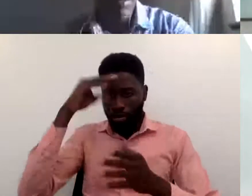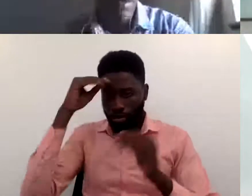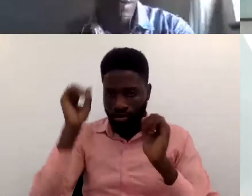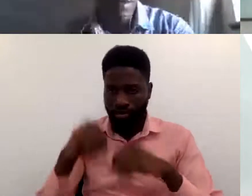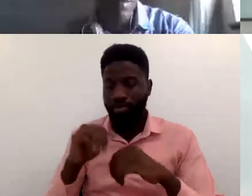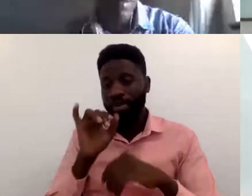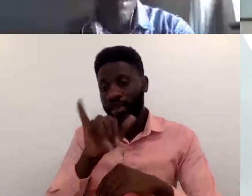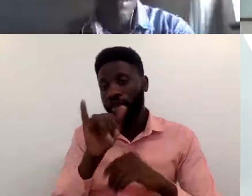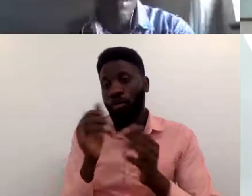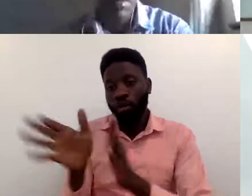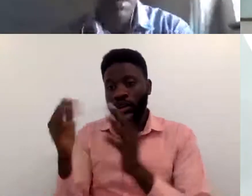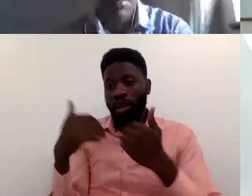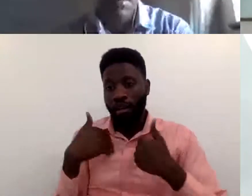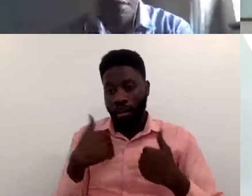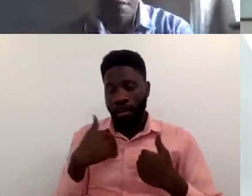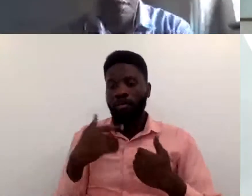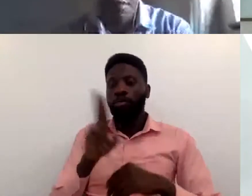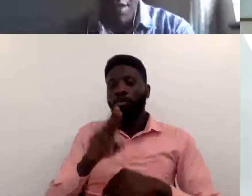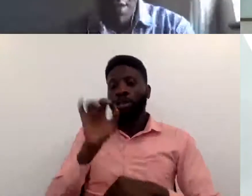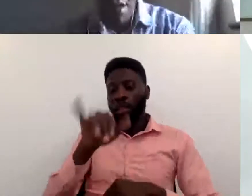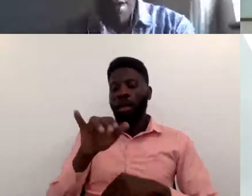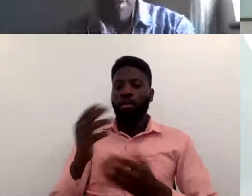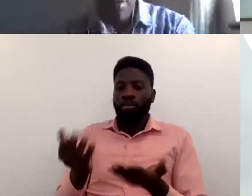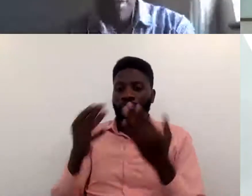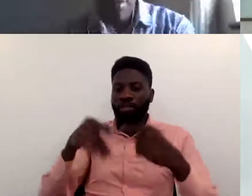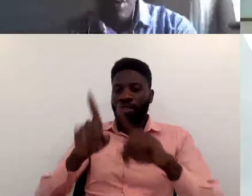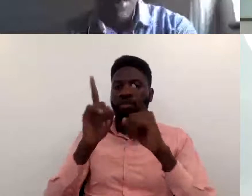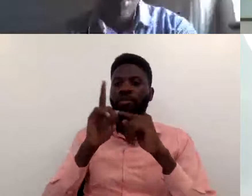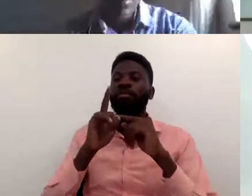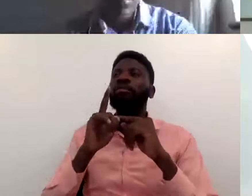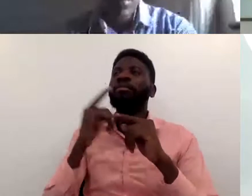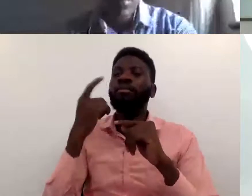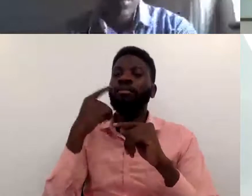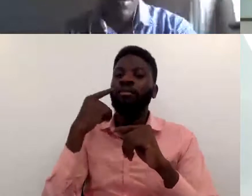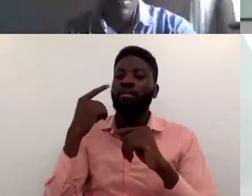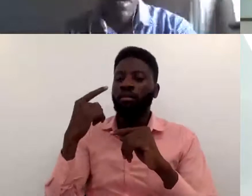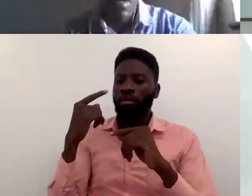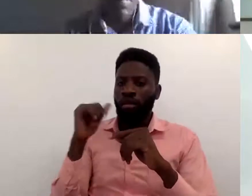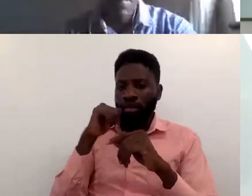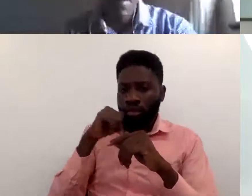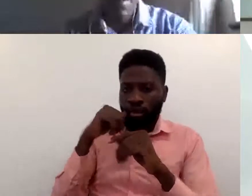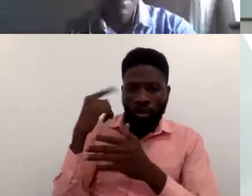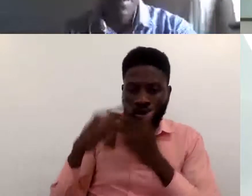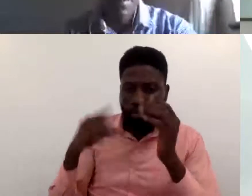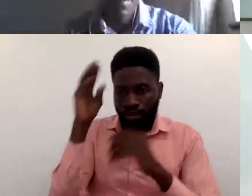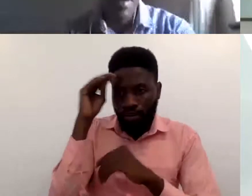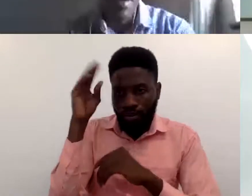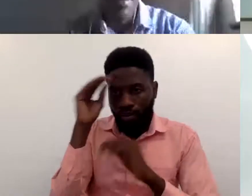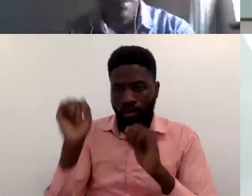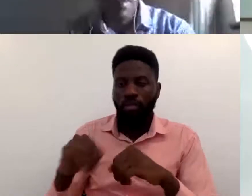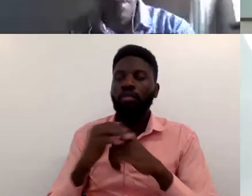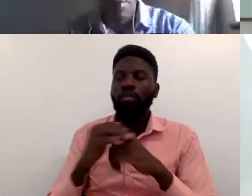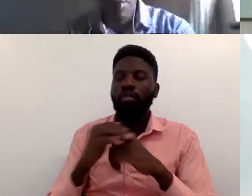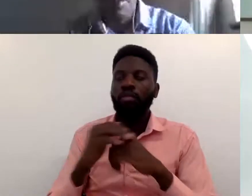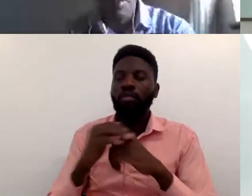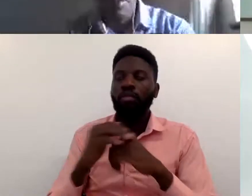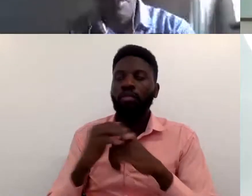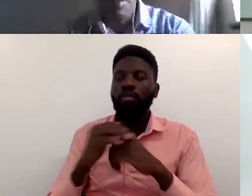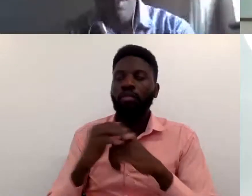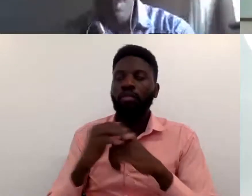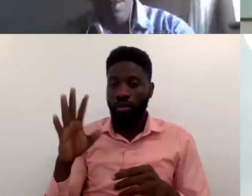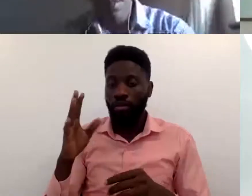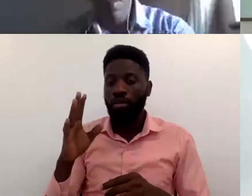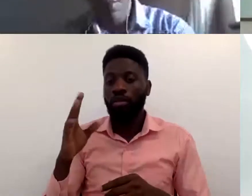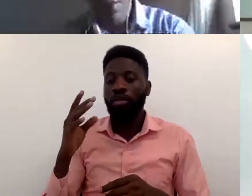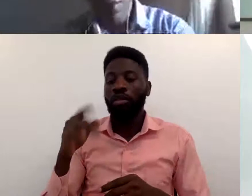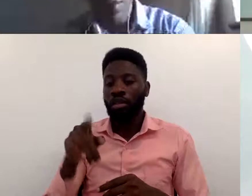those opportunities to upskill yourself, look around what excites you, because as I said, I think you